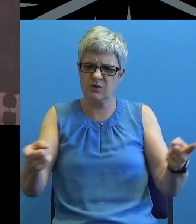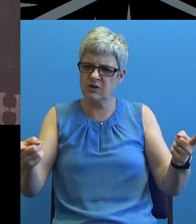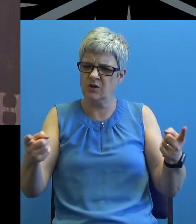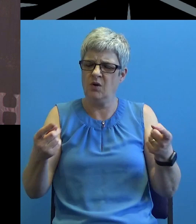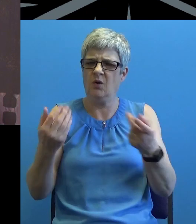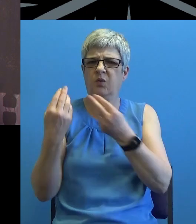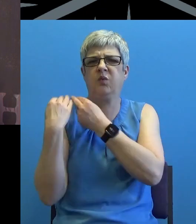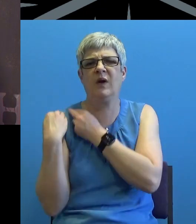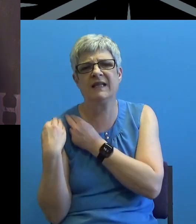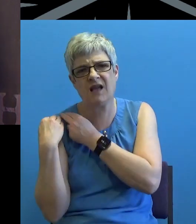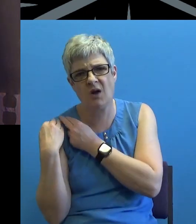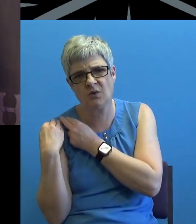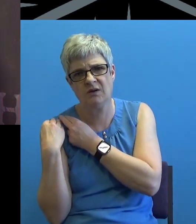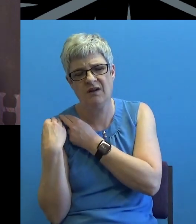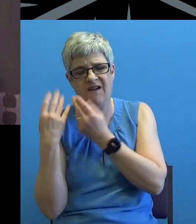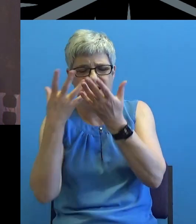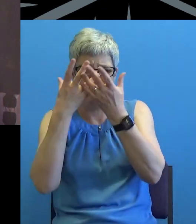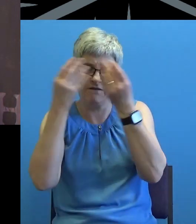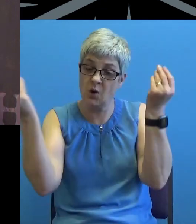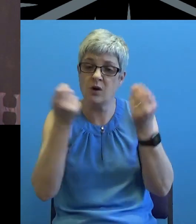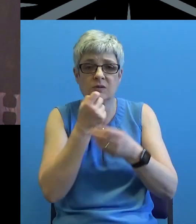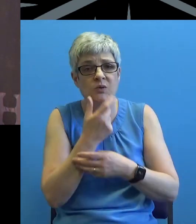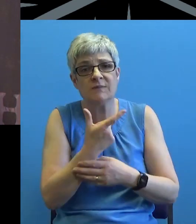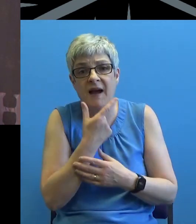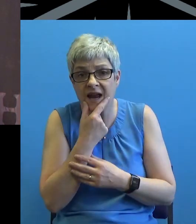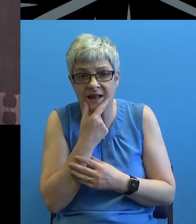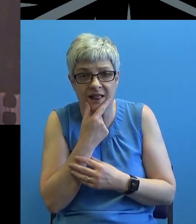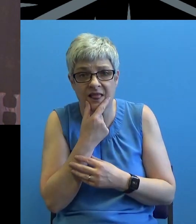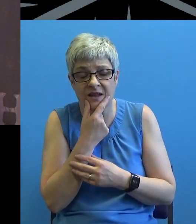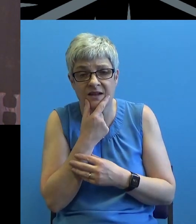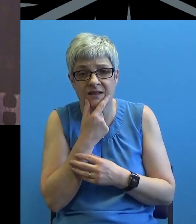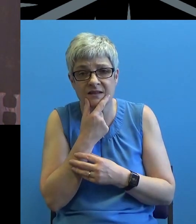those who are weighed down and have forgotten to smile,